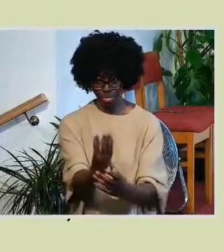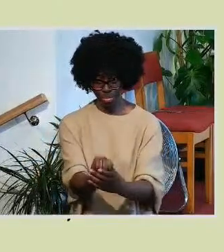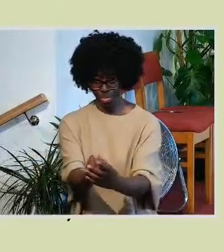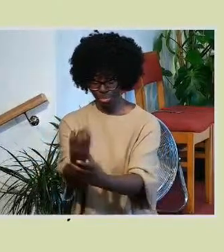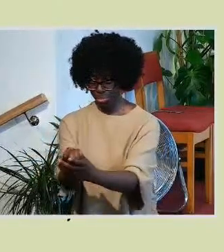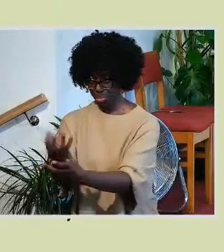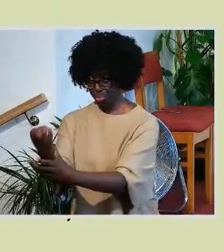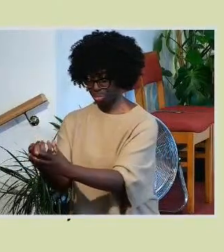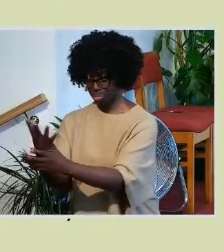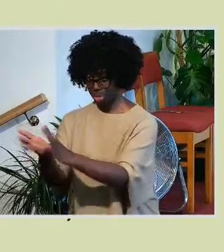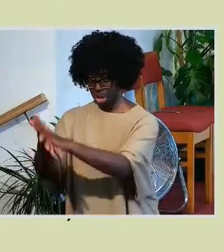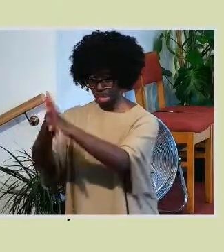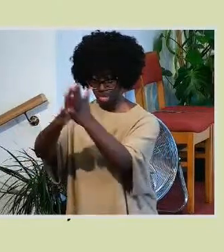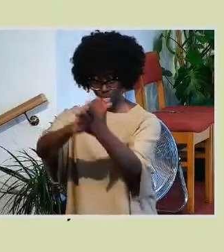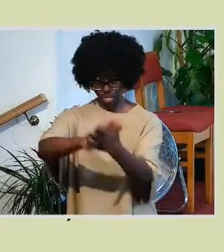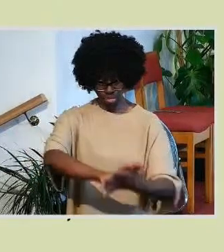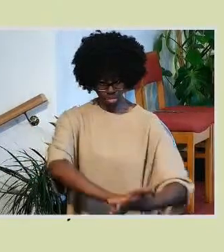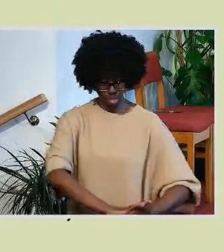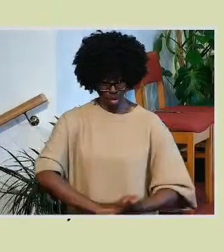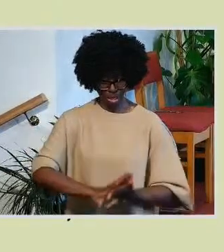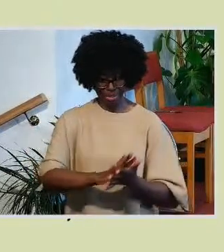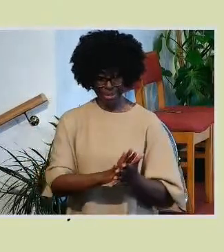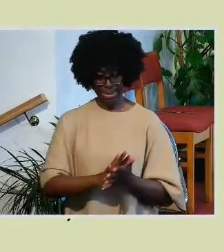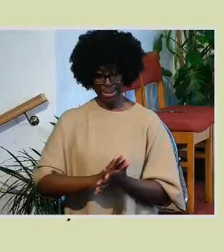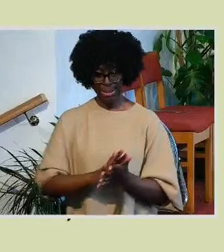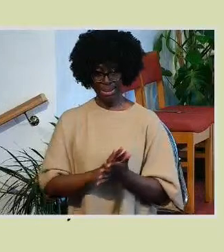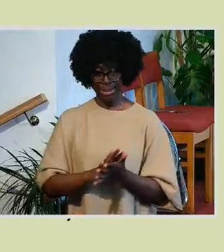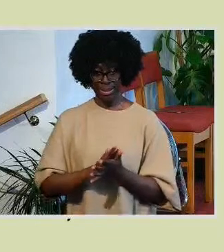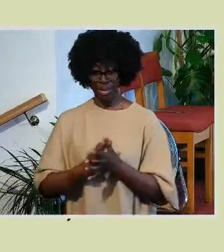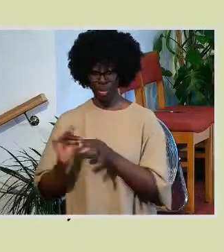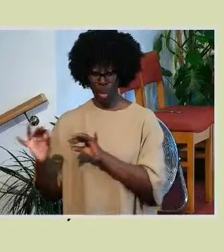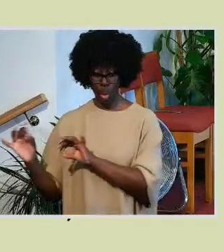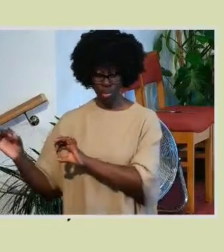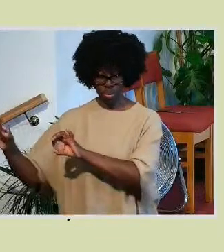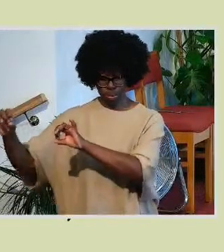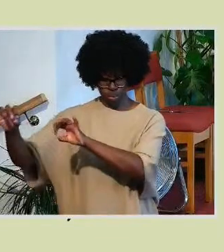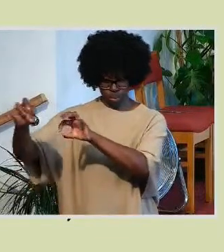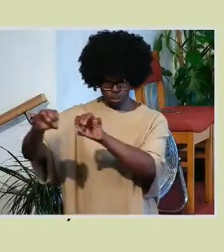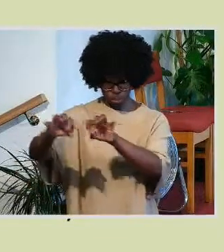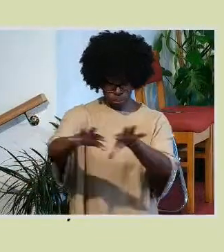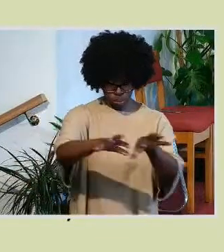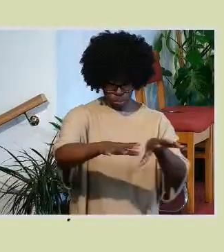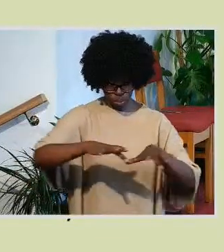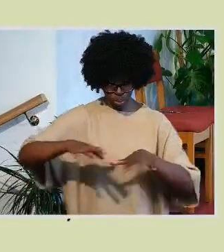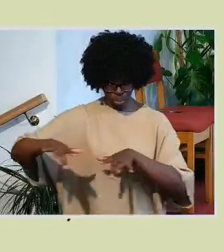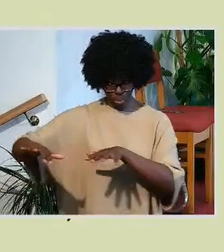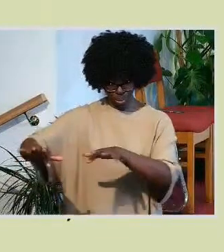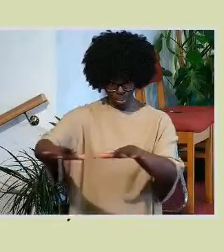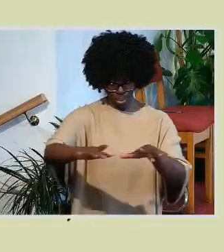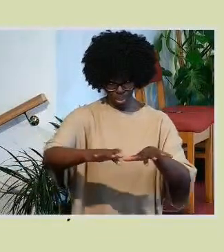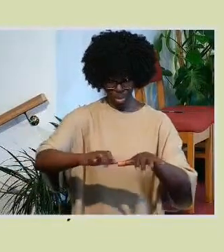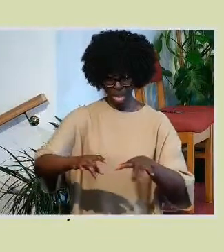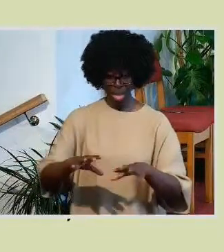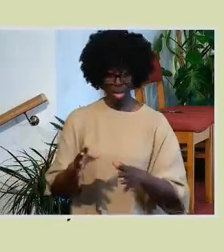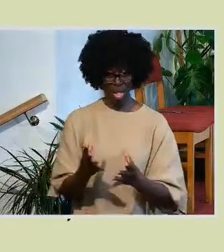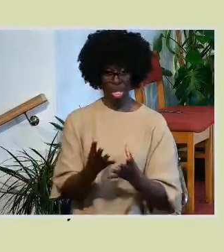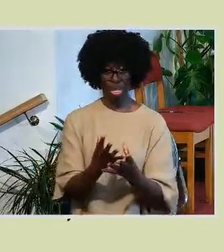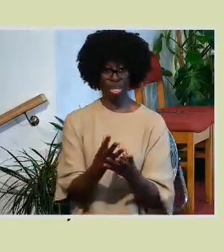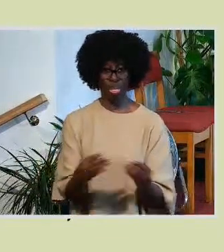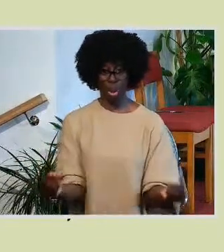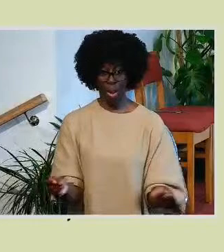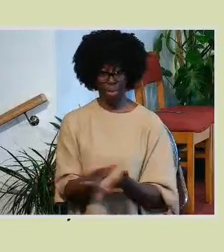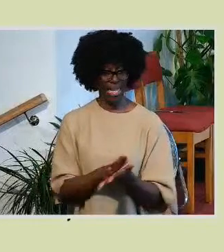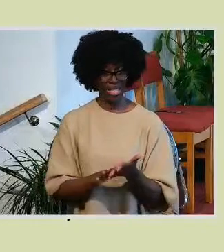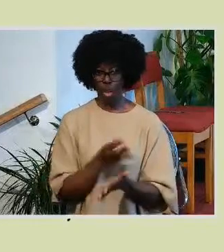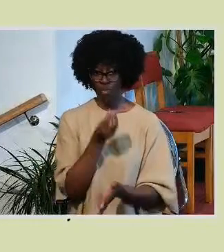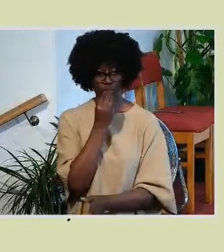a parable, but it actually is a plague of locusts. And it was devastating. There was a famine that followed after that. But